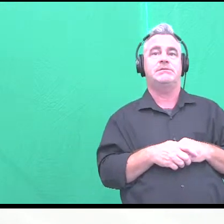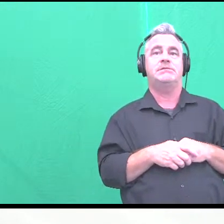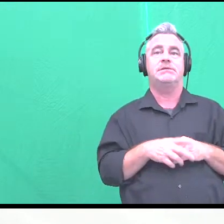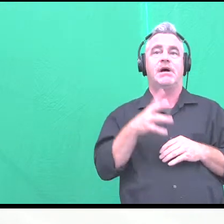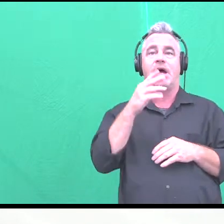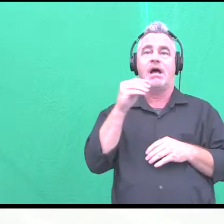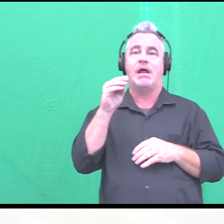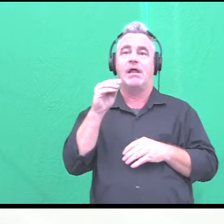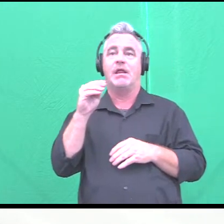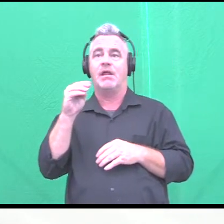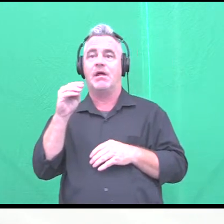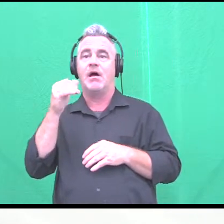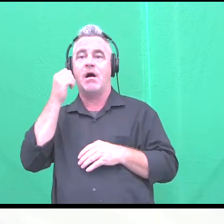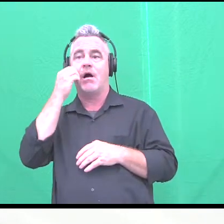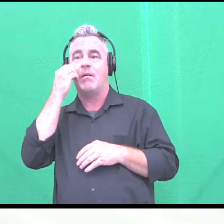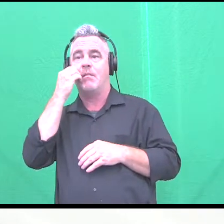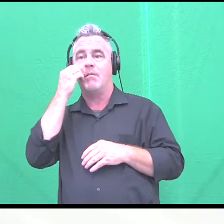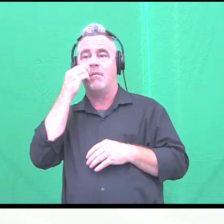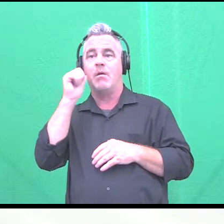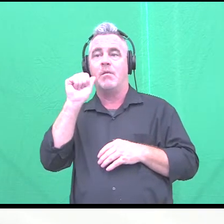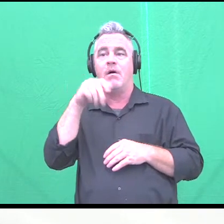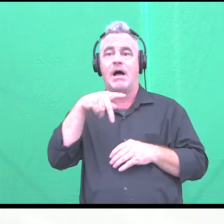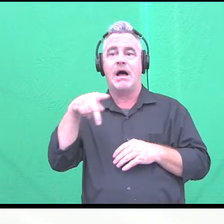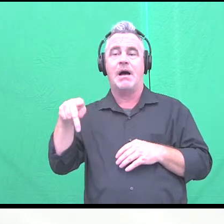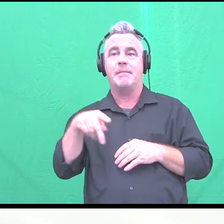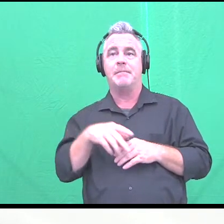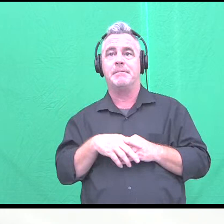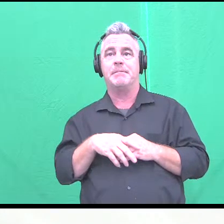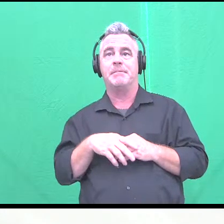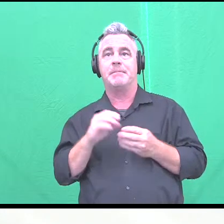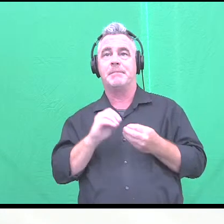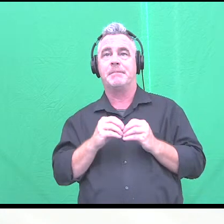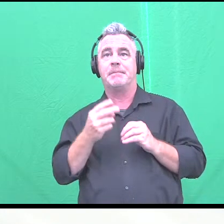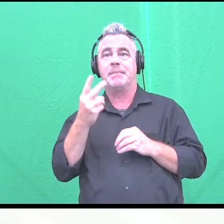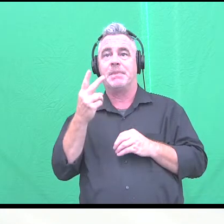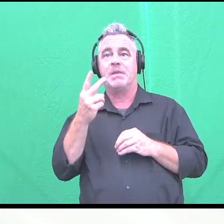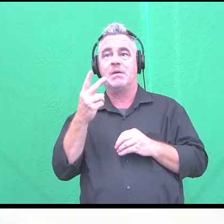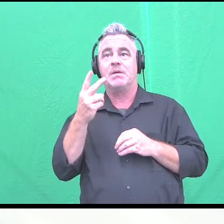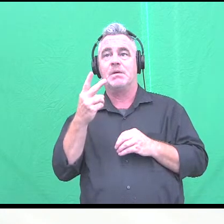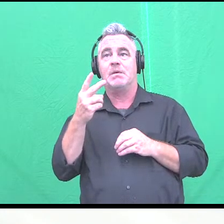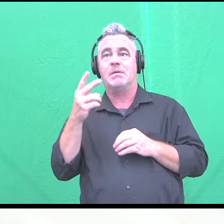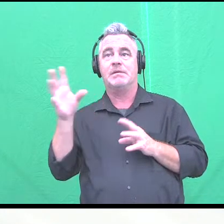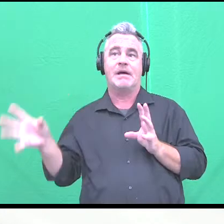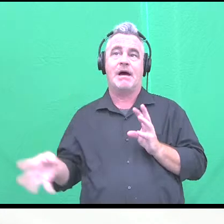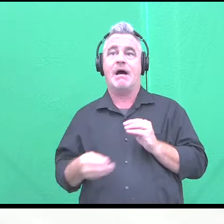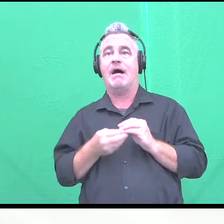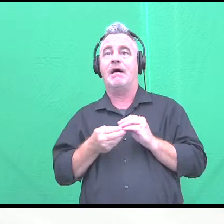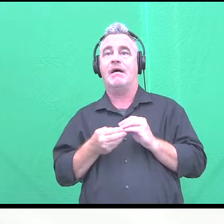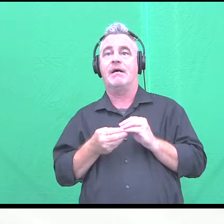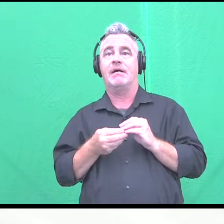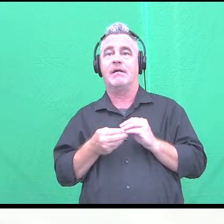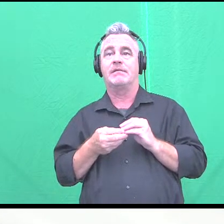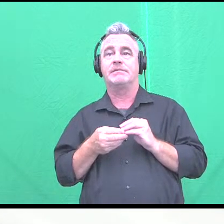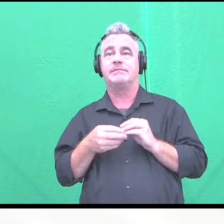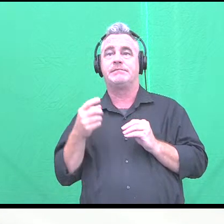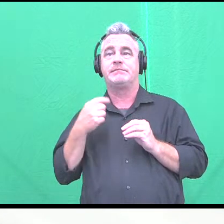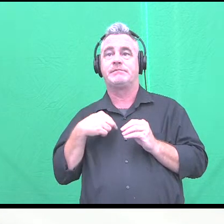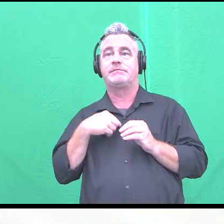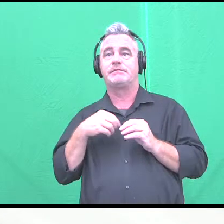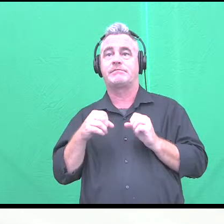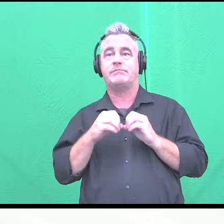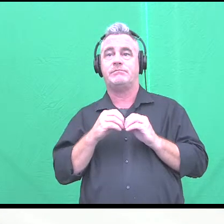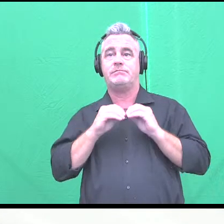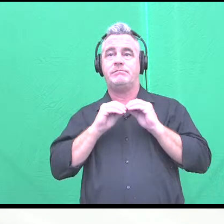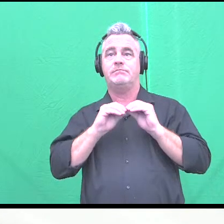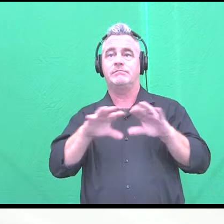well. So number 2 is the supplement, which we put out we publish in the